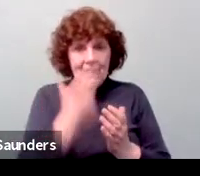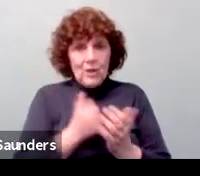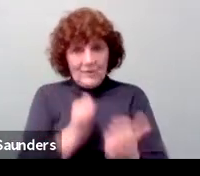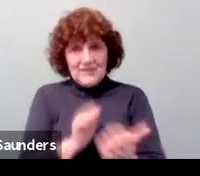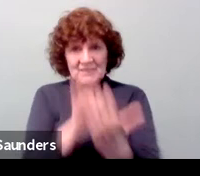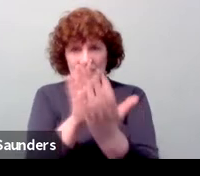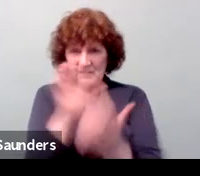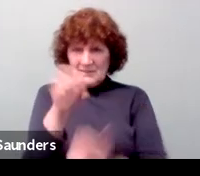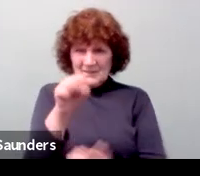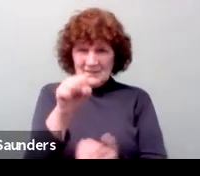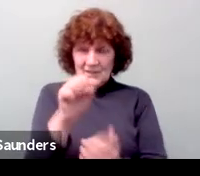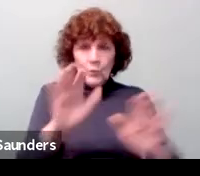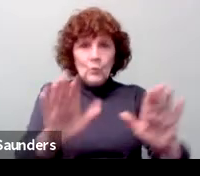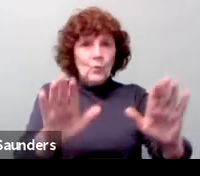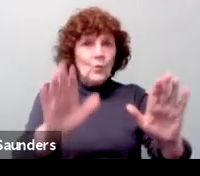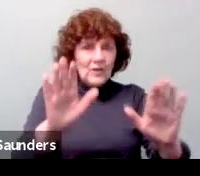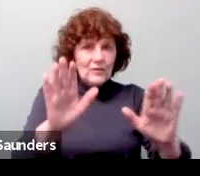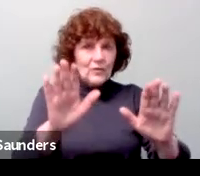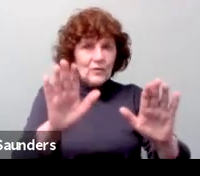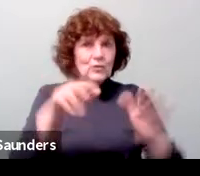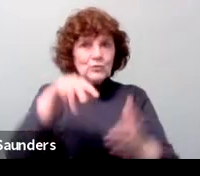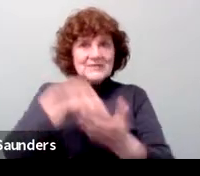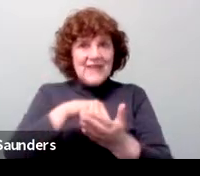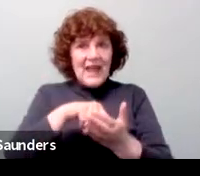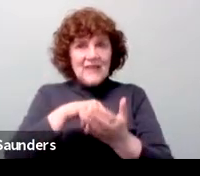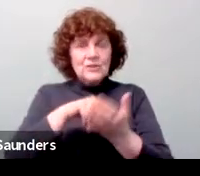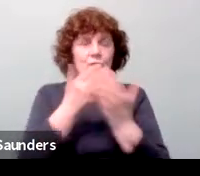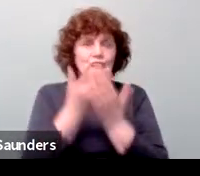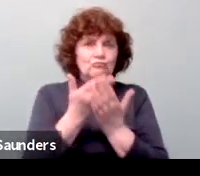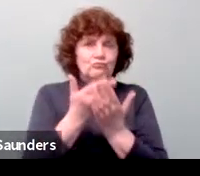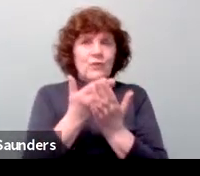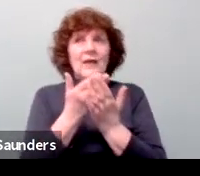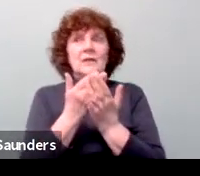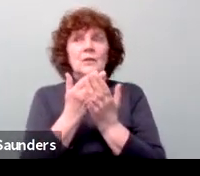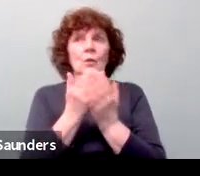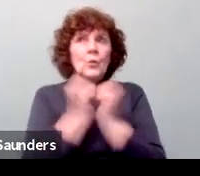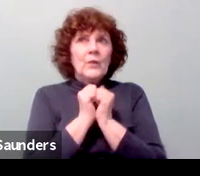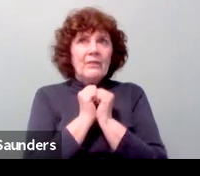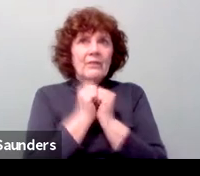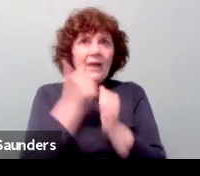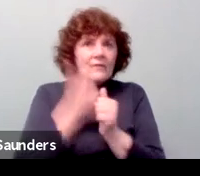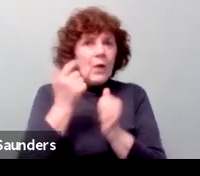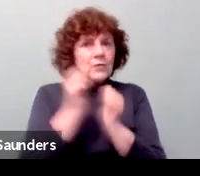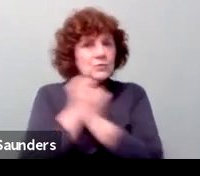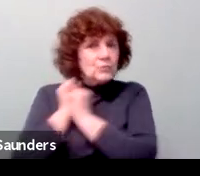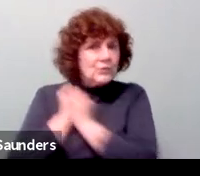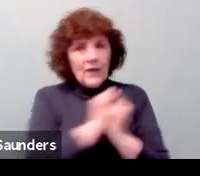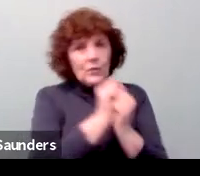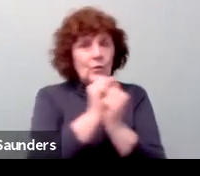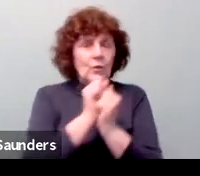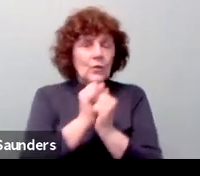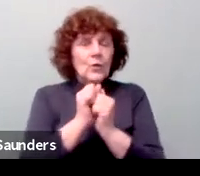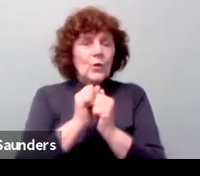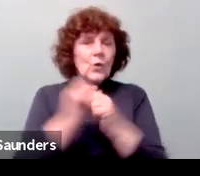It's just great to stand and pray with everyone together, or sit and pray, hear